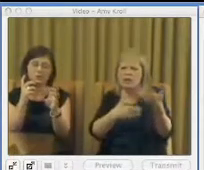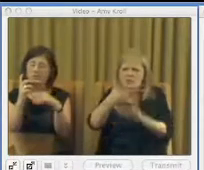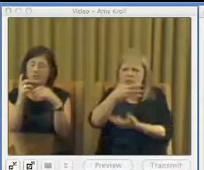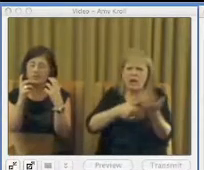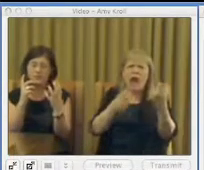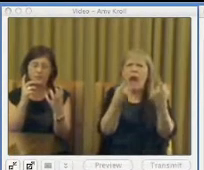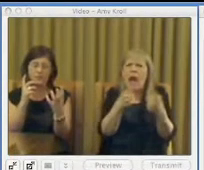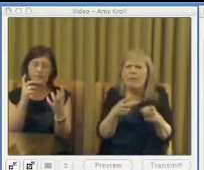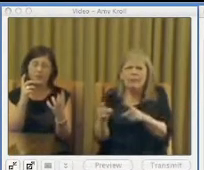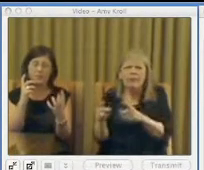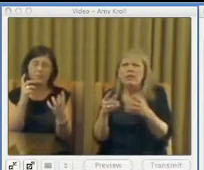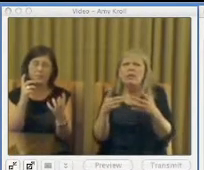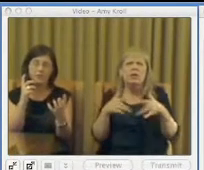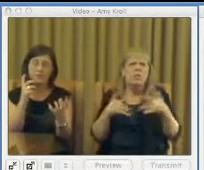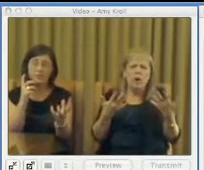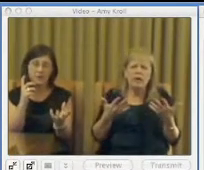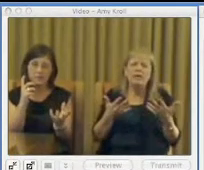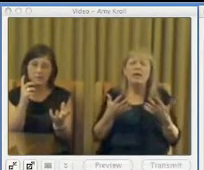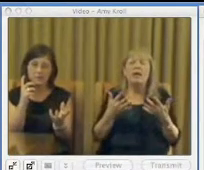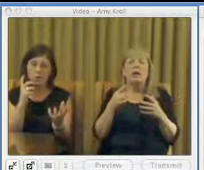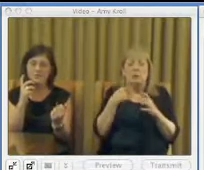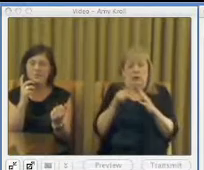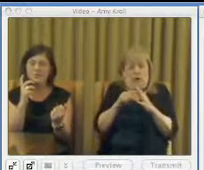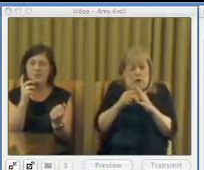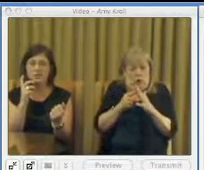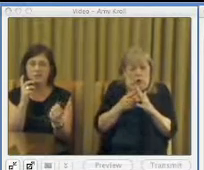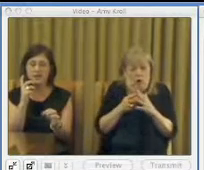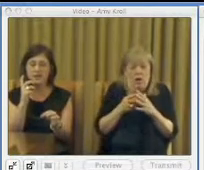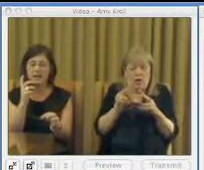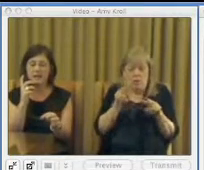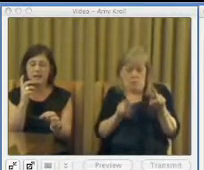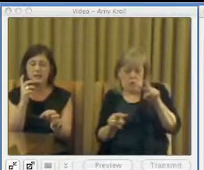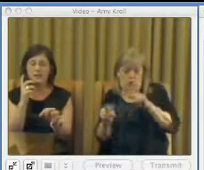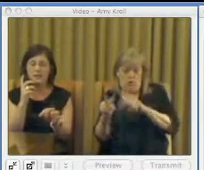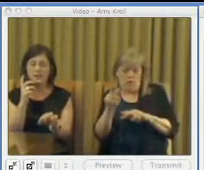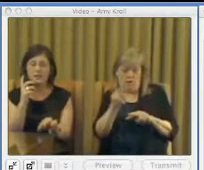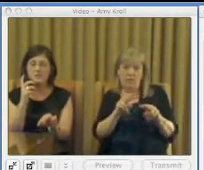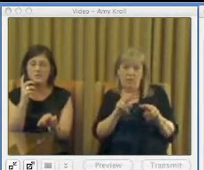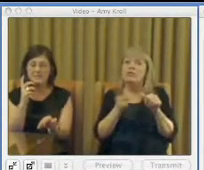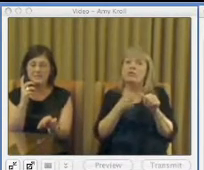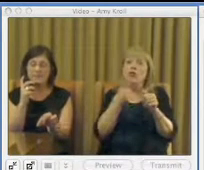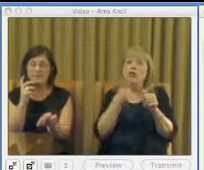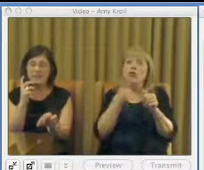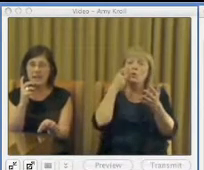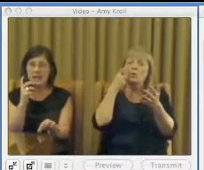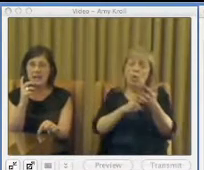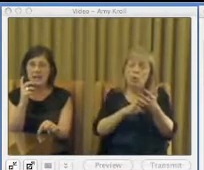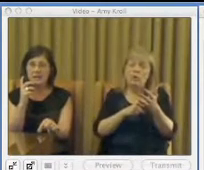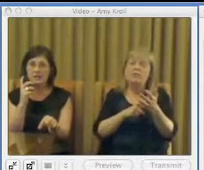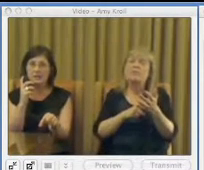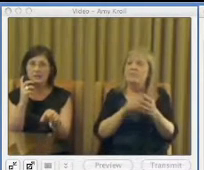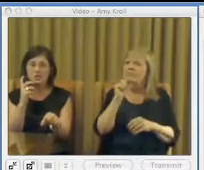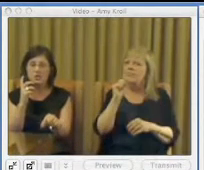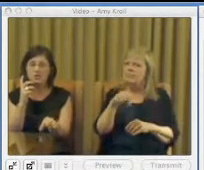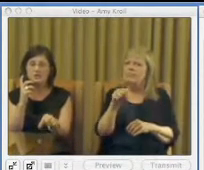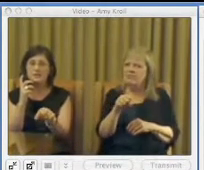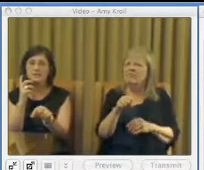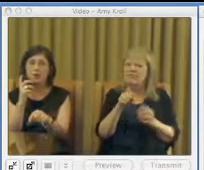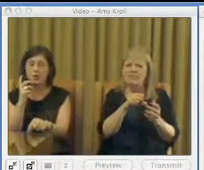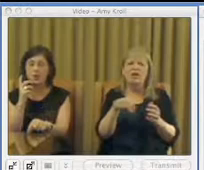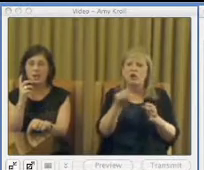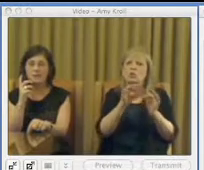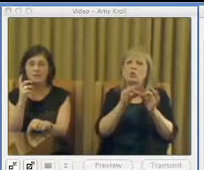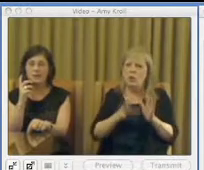And what we've observed, just from very preliminary observations, is that the interpreter is